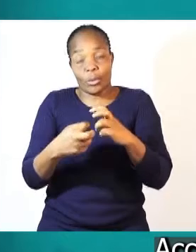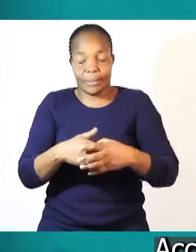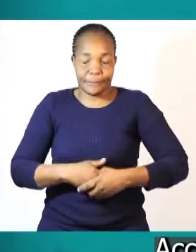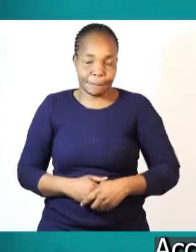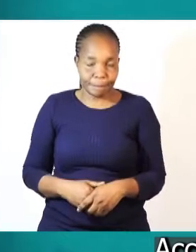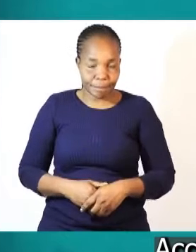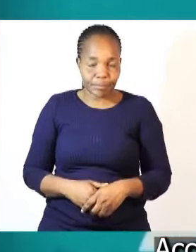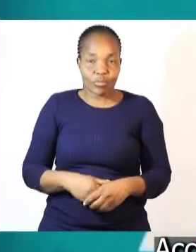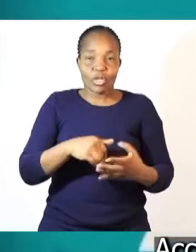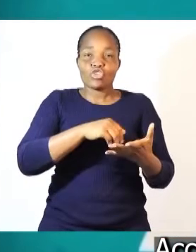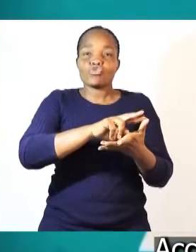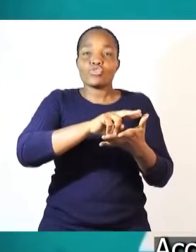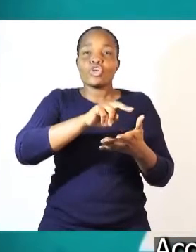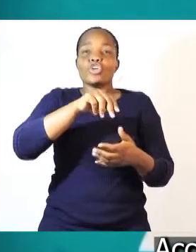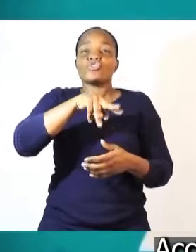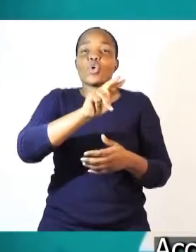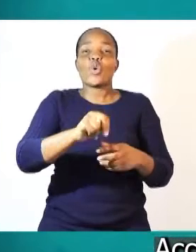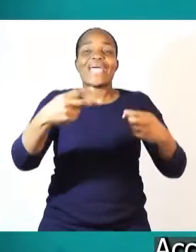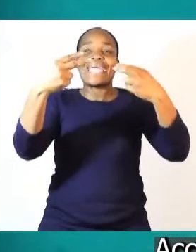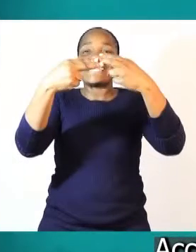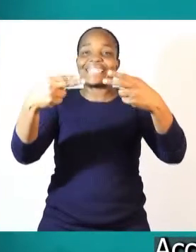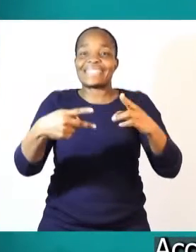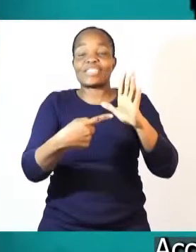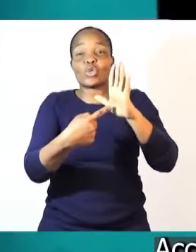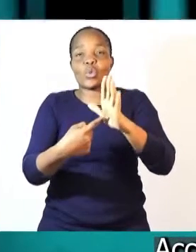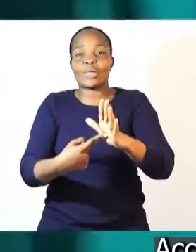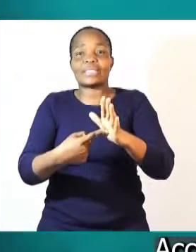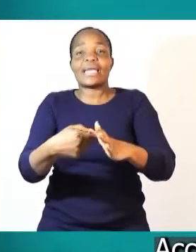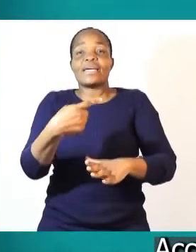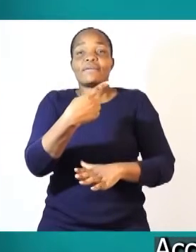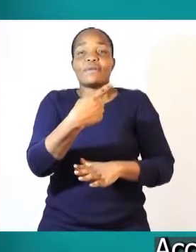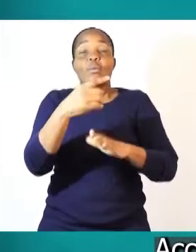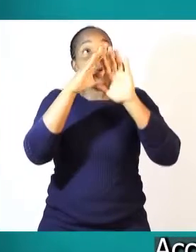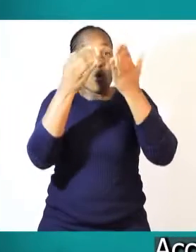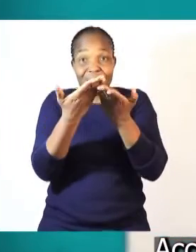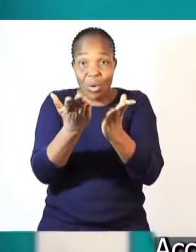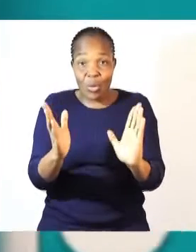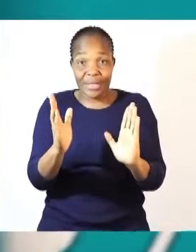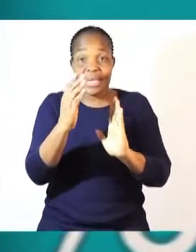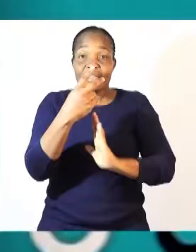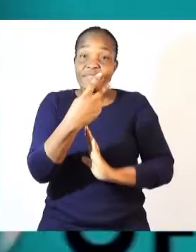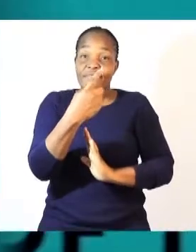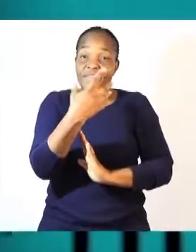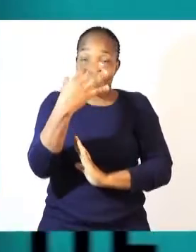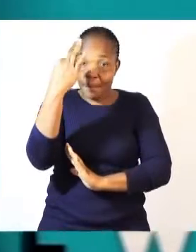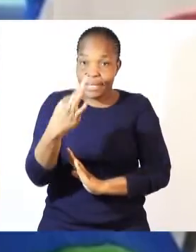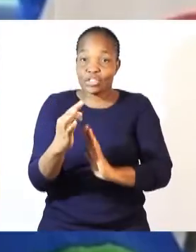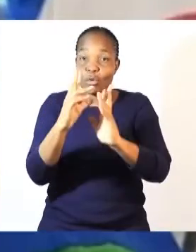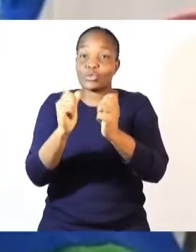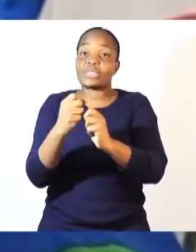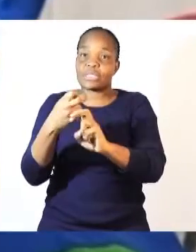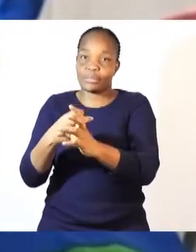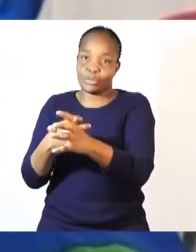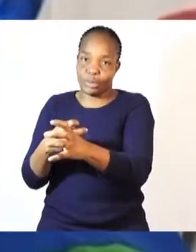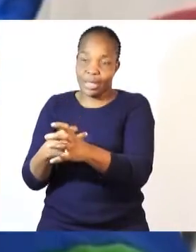According to a UN statistic, 15% of the world's population are persons with disabilities, and this figure continues